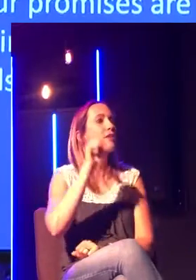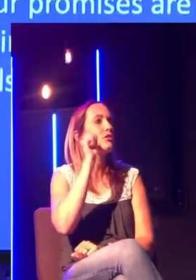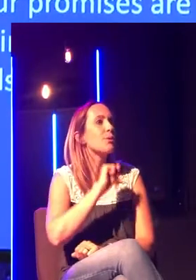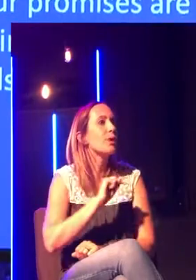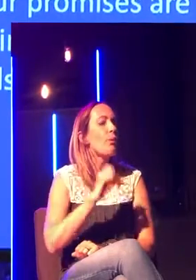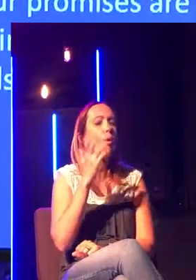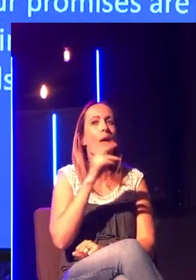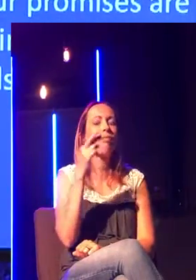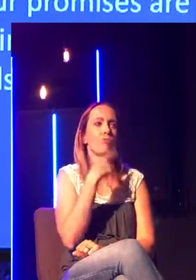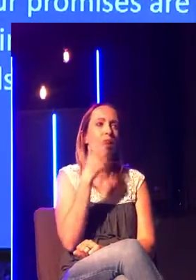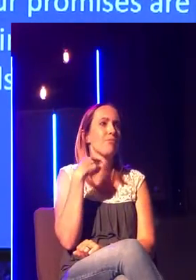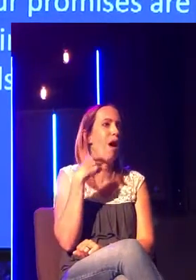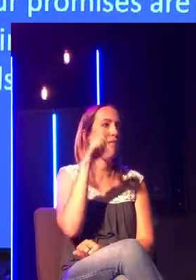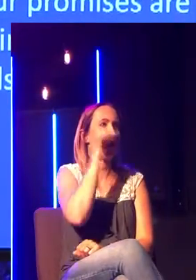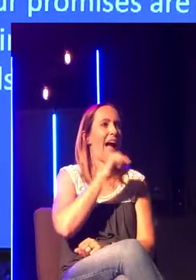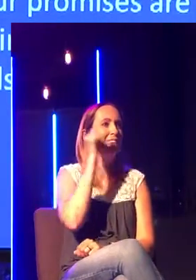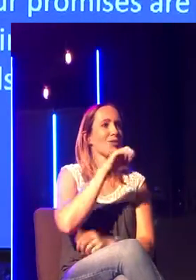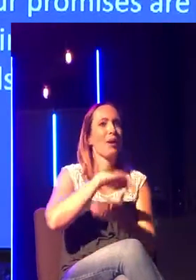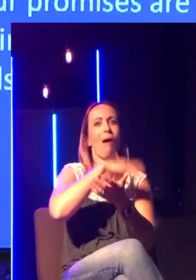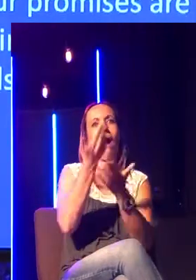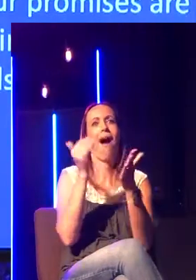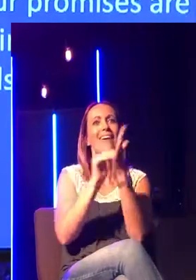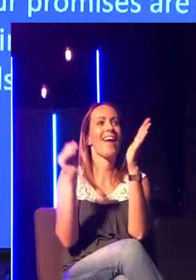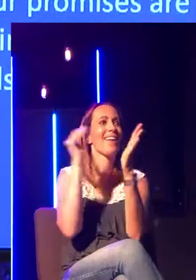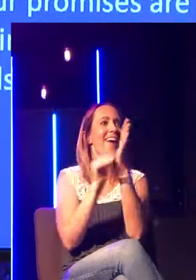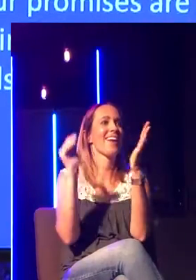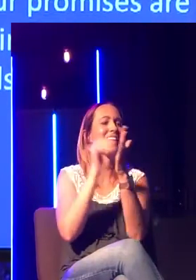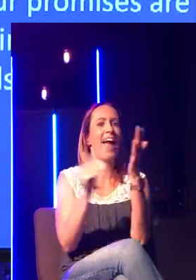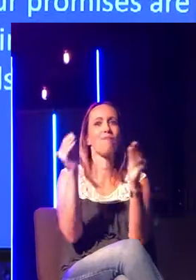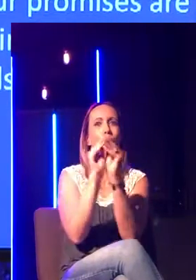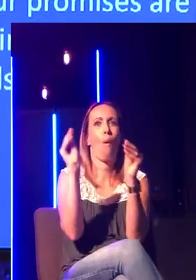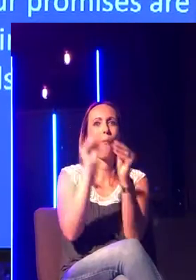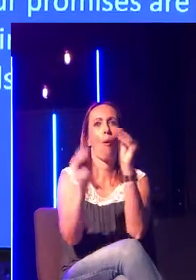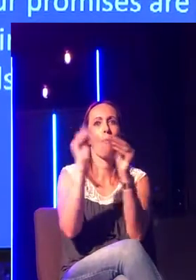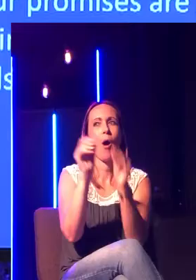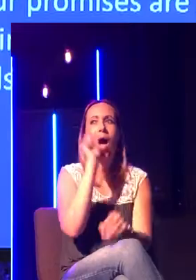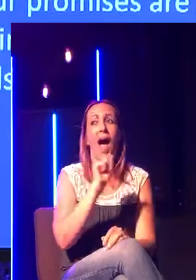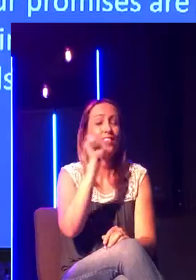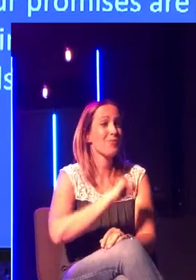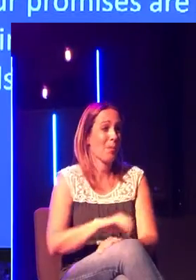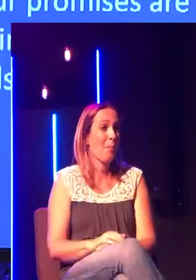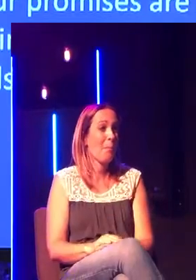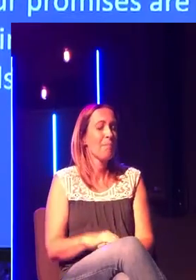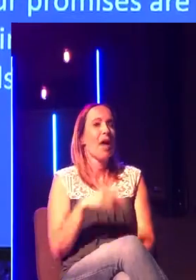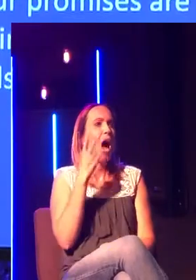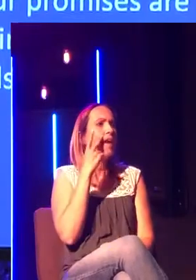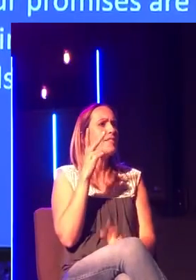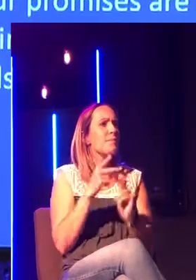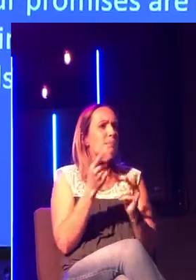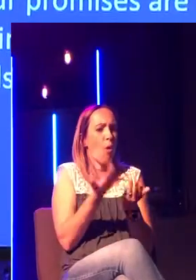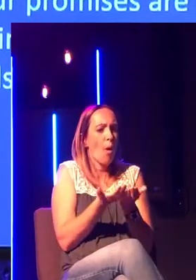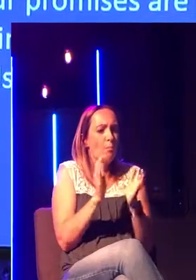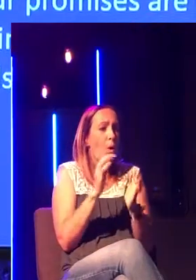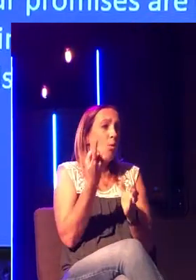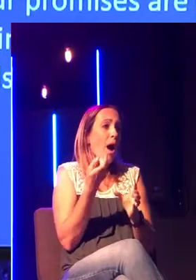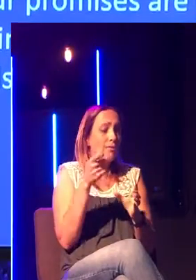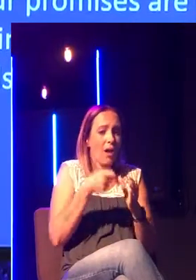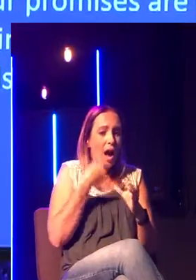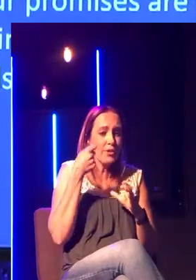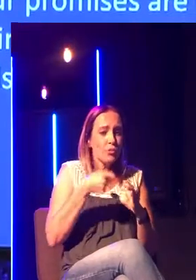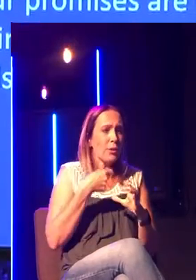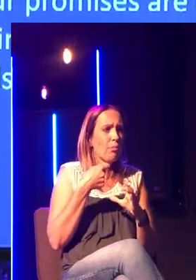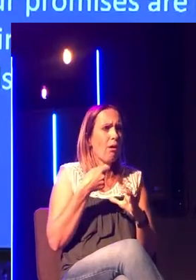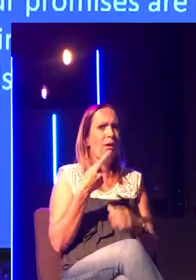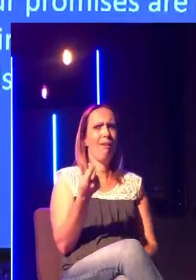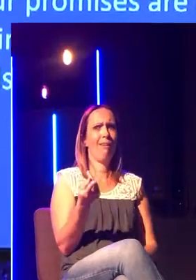Like you just kept refilling like over and over and over and over. I'd see people go get one bowl and sit down, like, don't